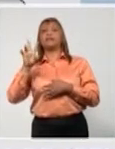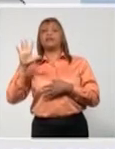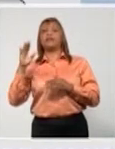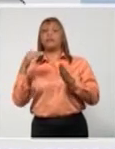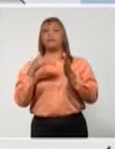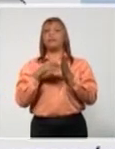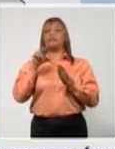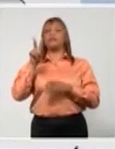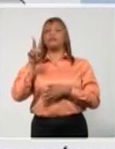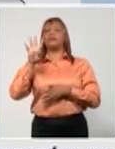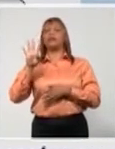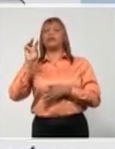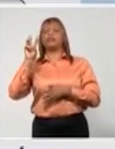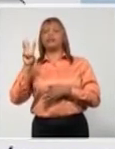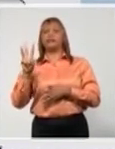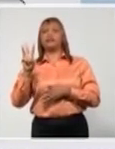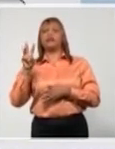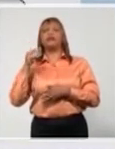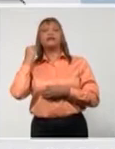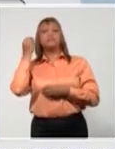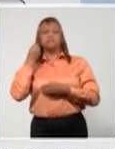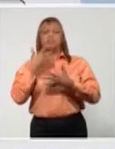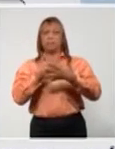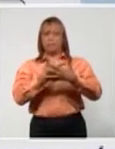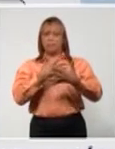entire country to